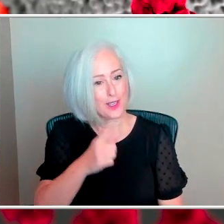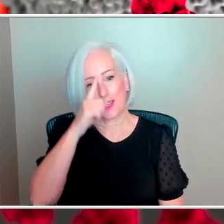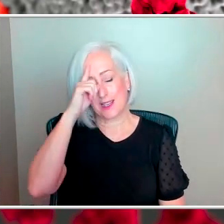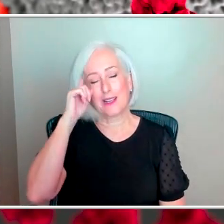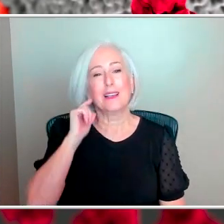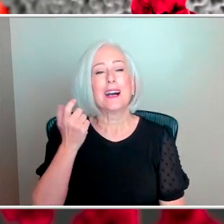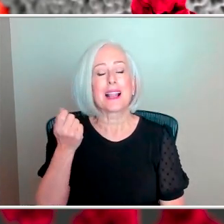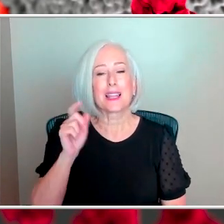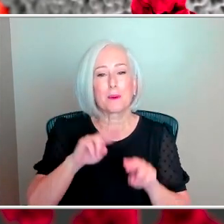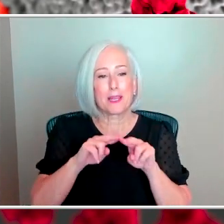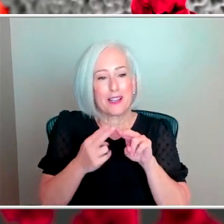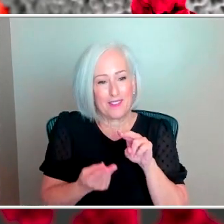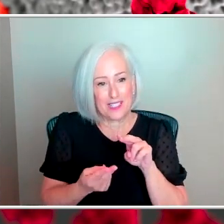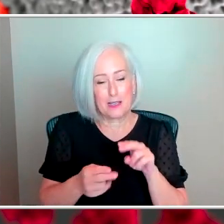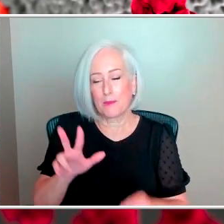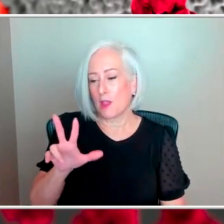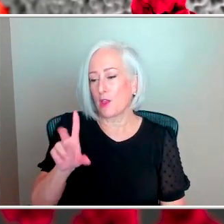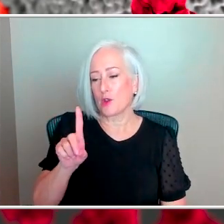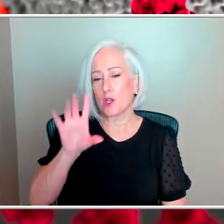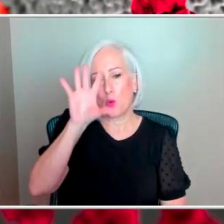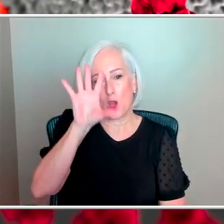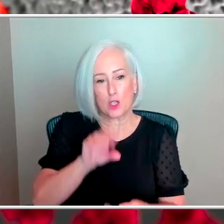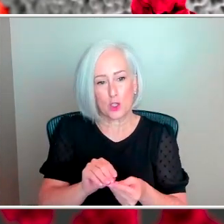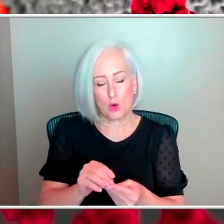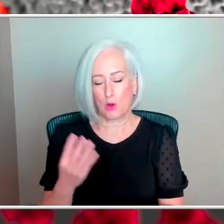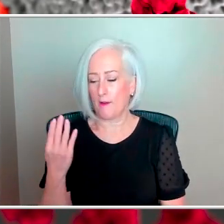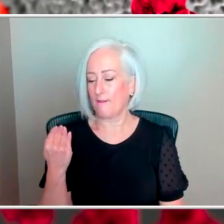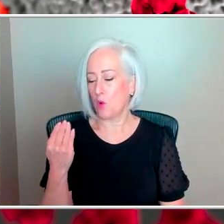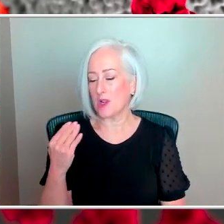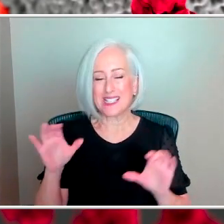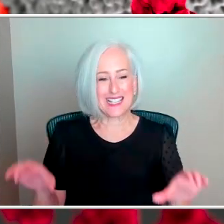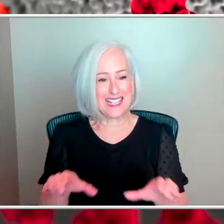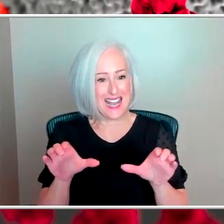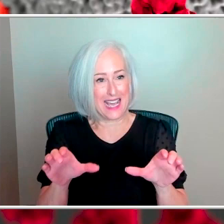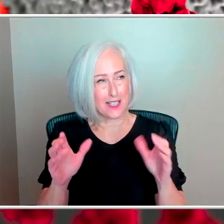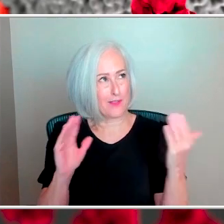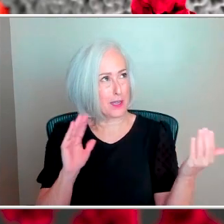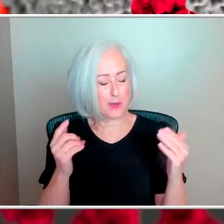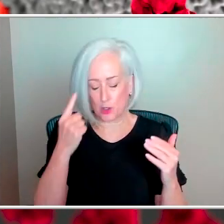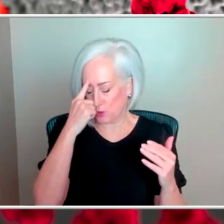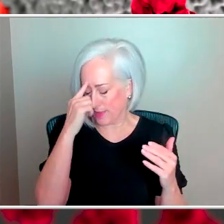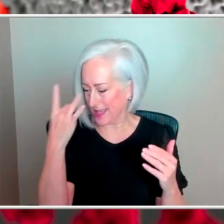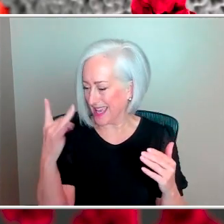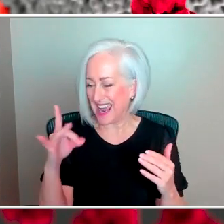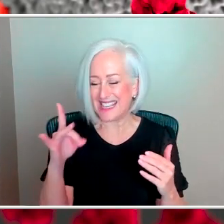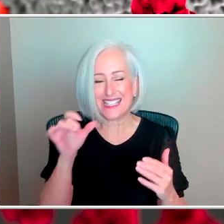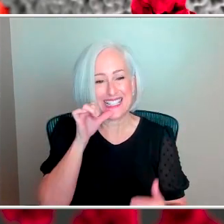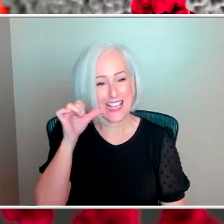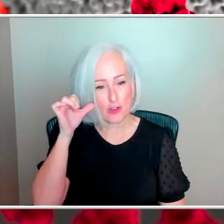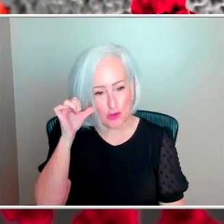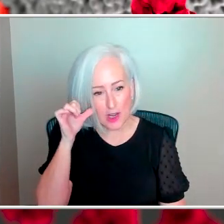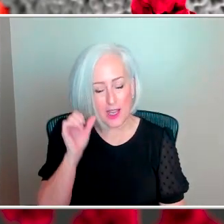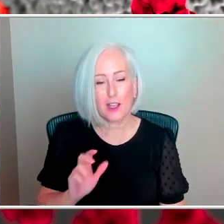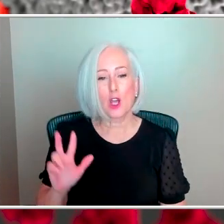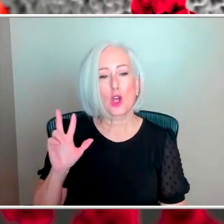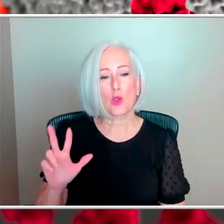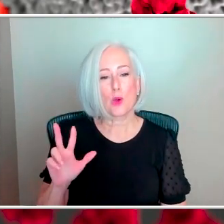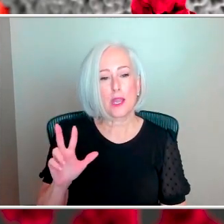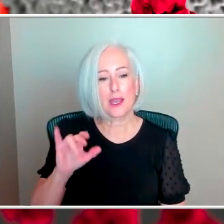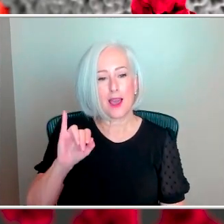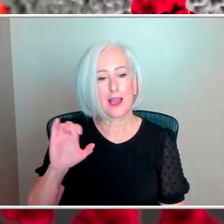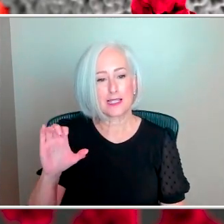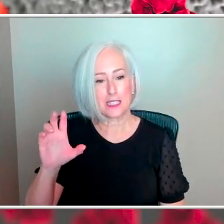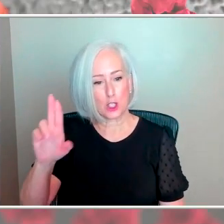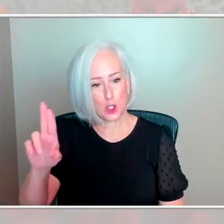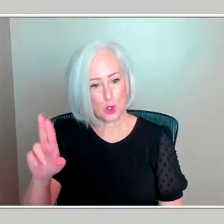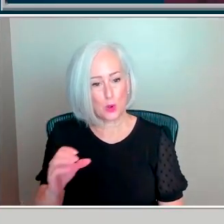cases. We have 31 total, 14 active compared to, I think, 18 yesterday. 3 in the ICU and 0 on the ventilator.